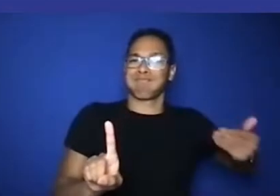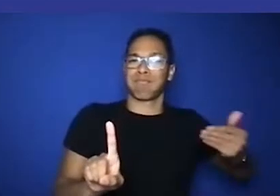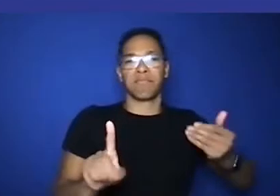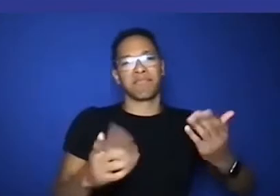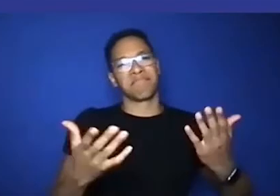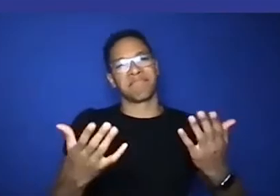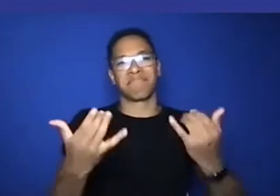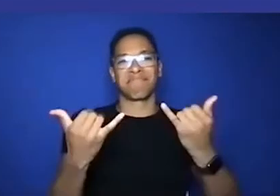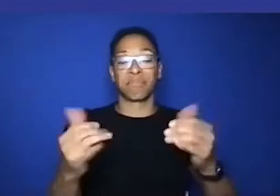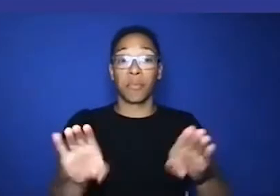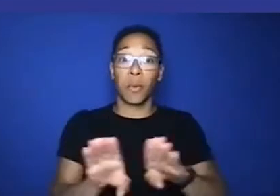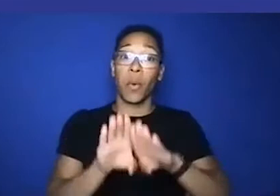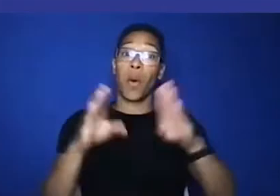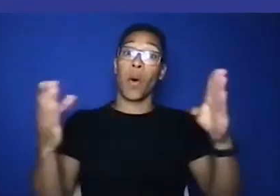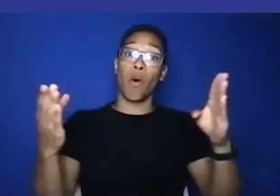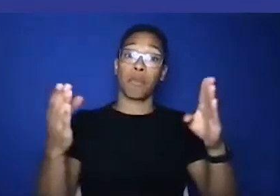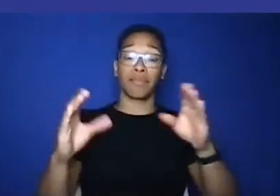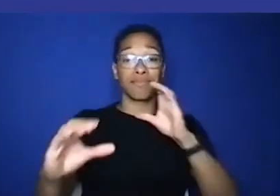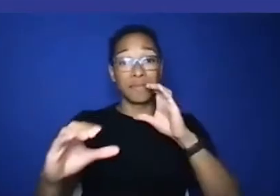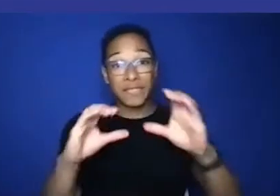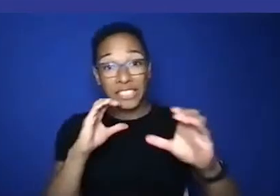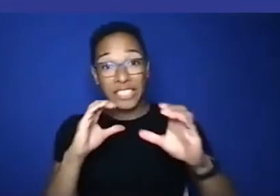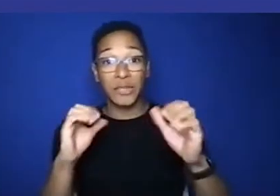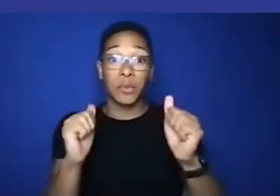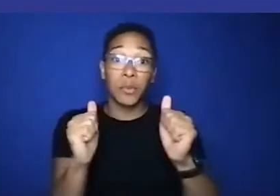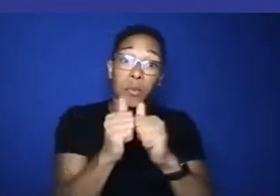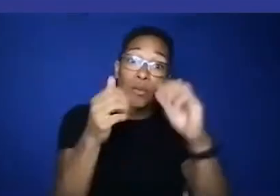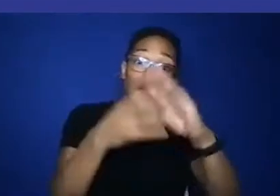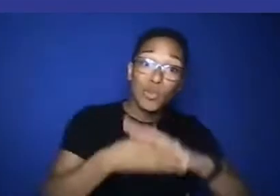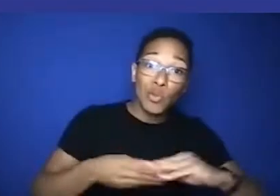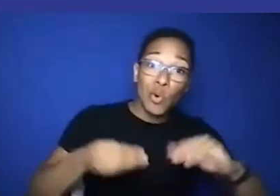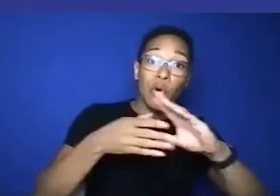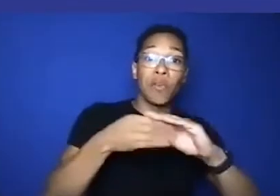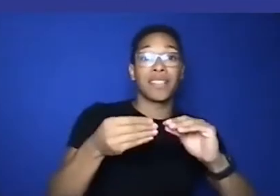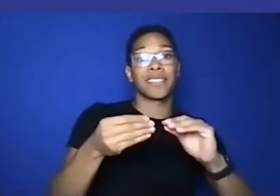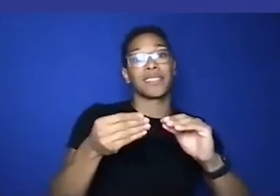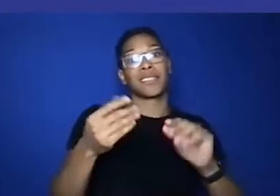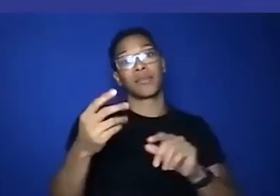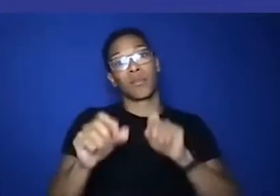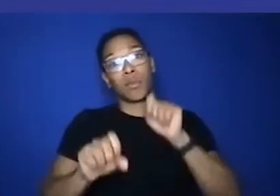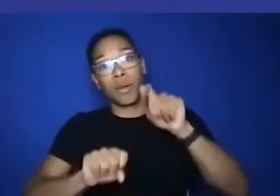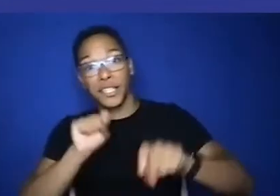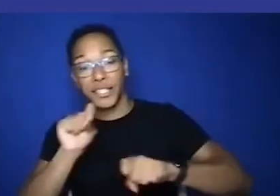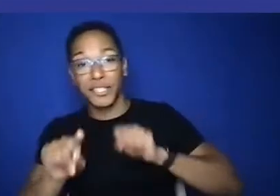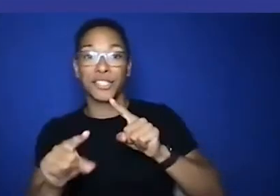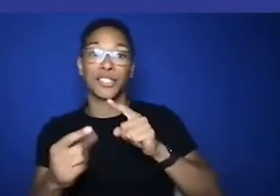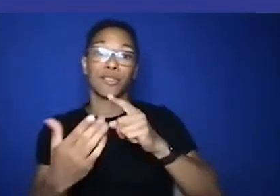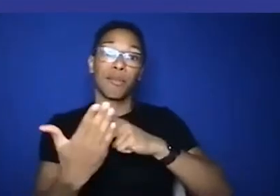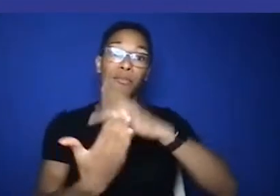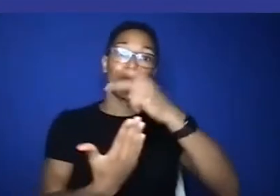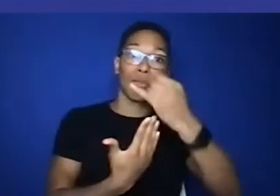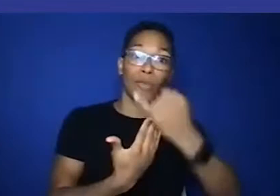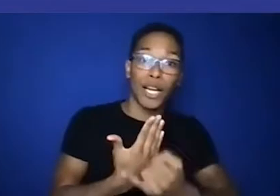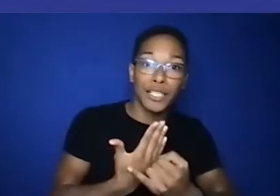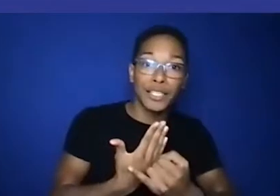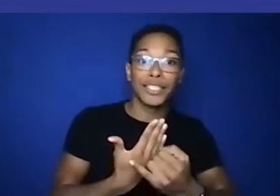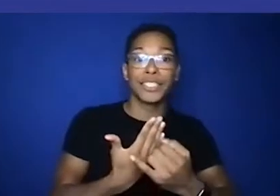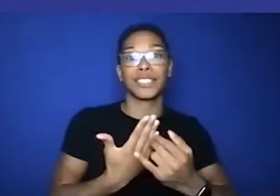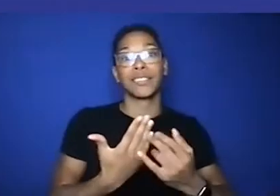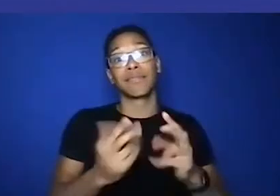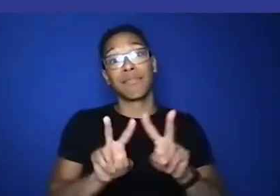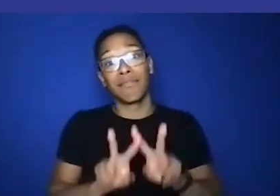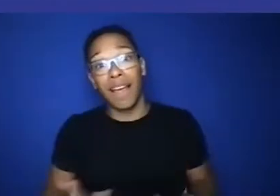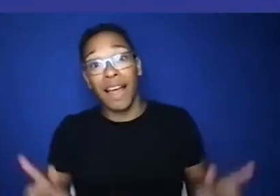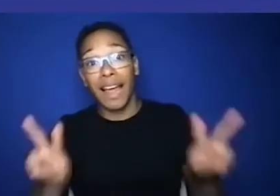have stories to share with one another and you, as well as questions and projects and values